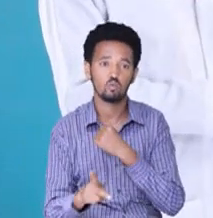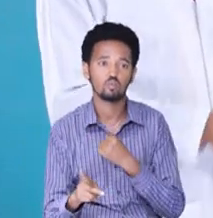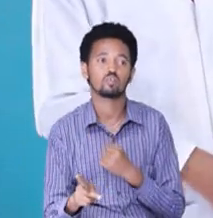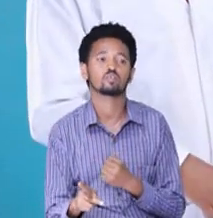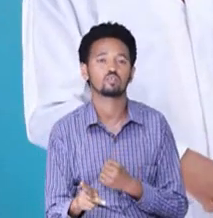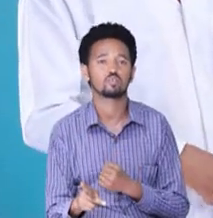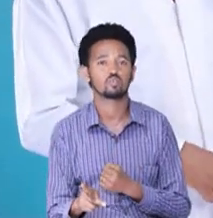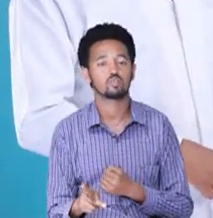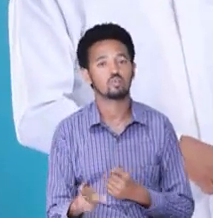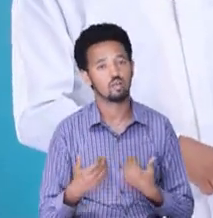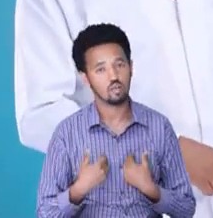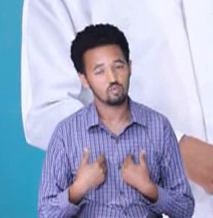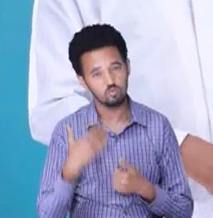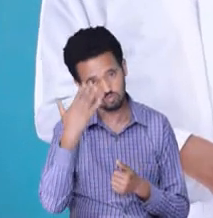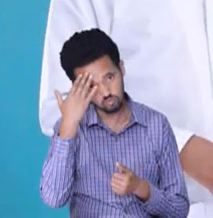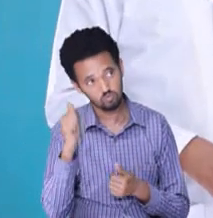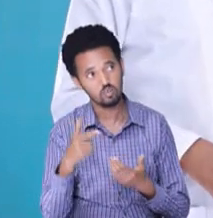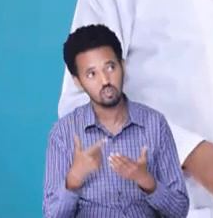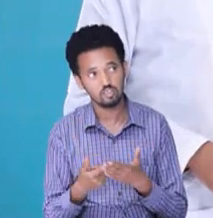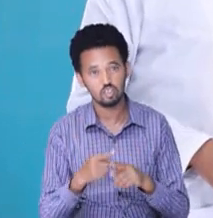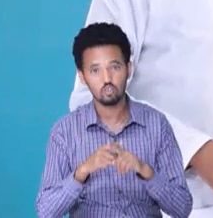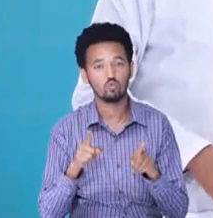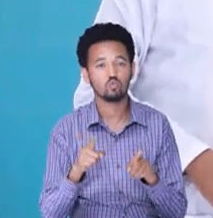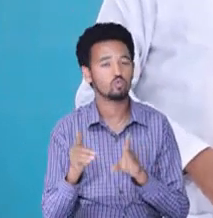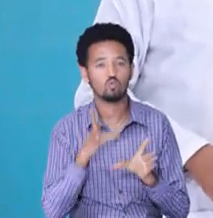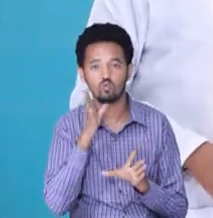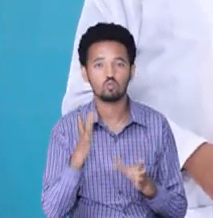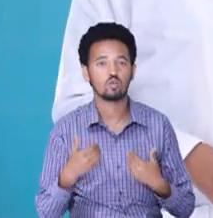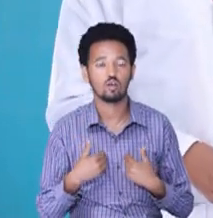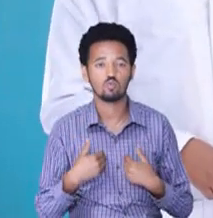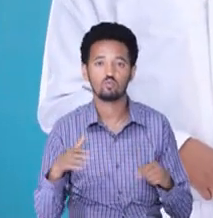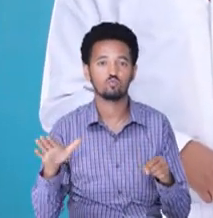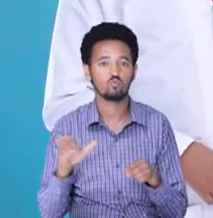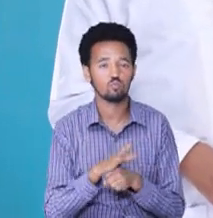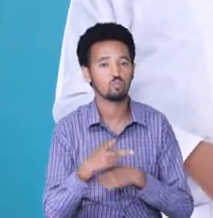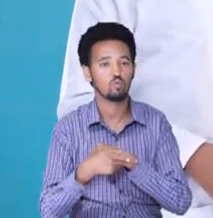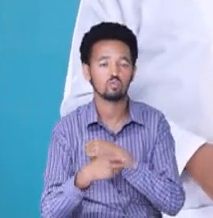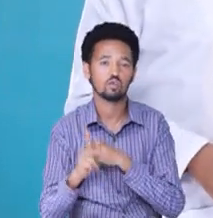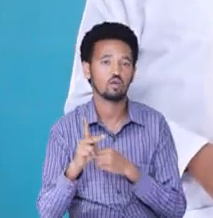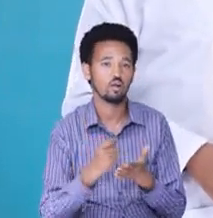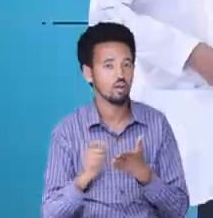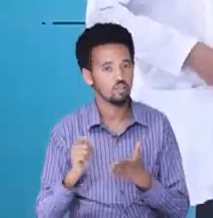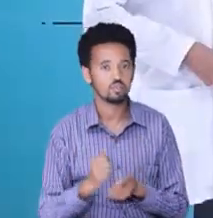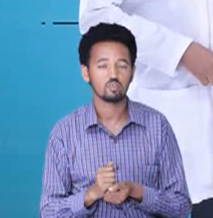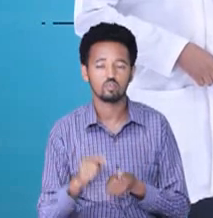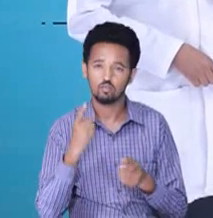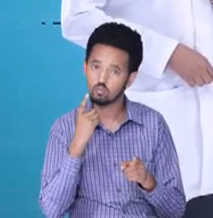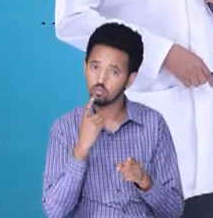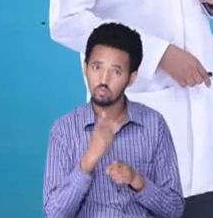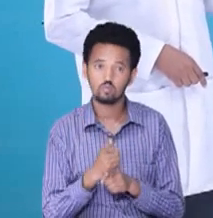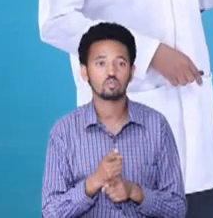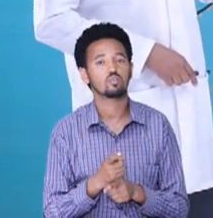the passive citizens did not have full political right, could not fulfill the